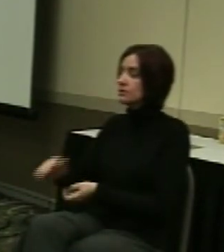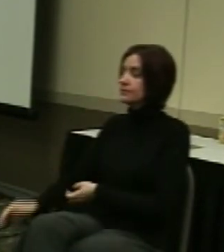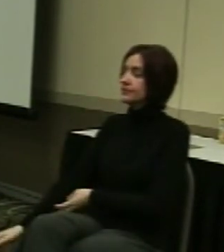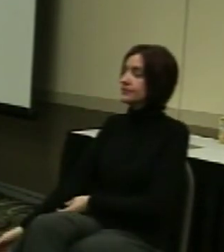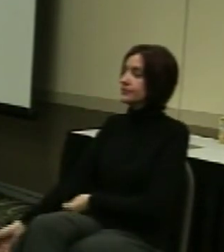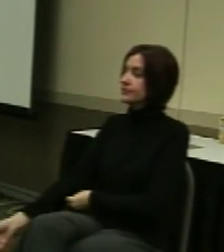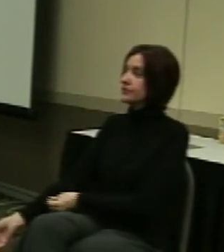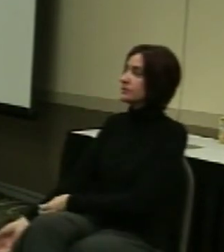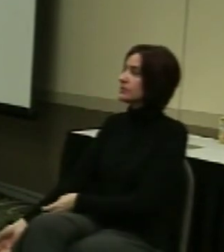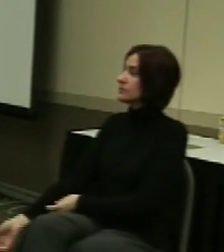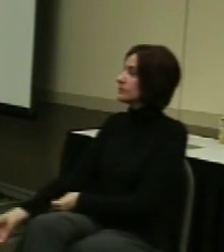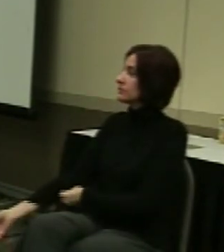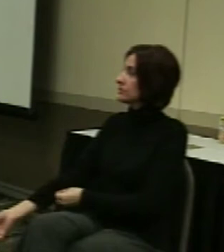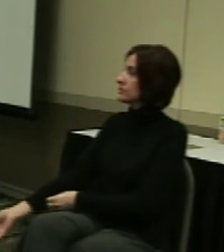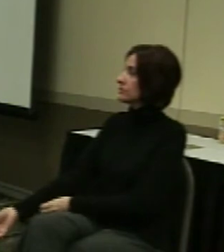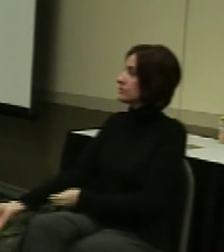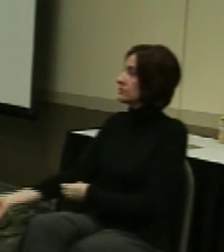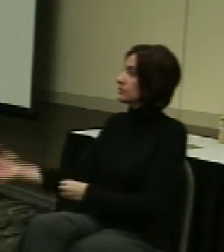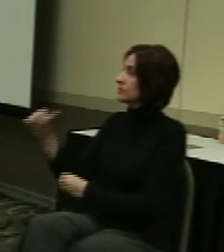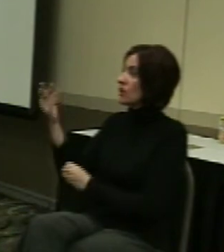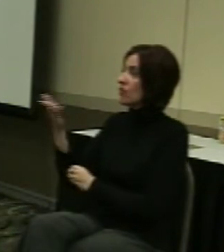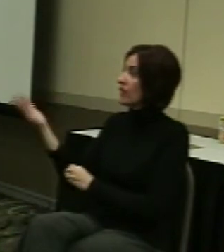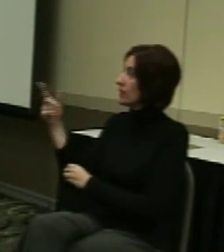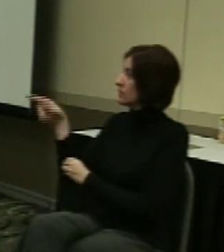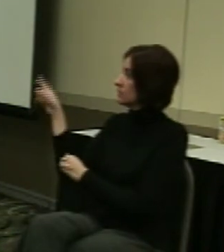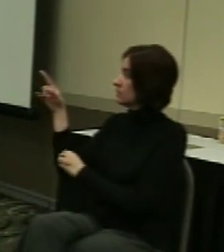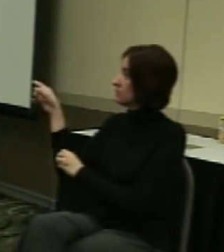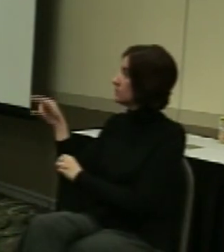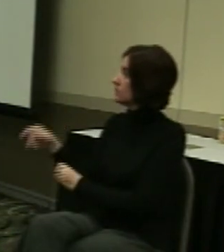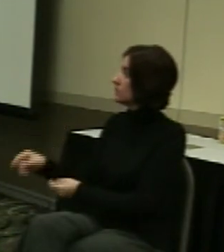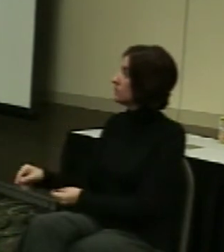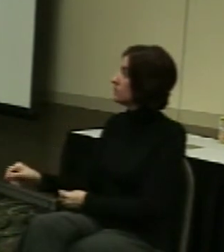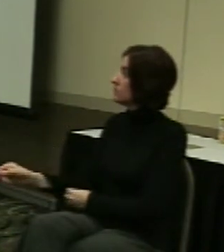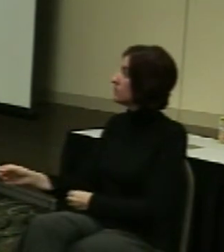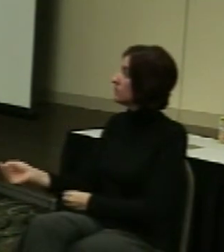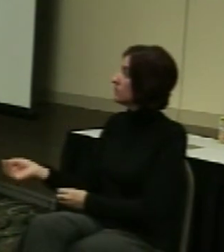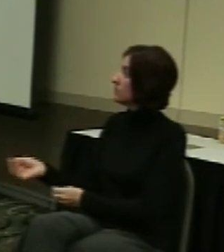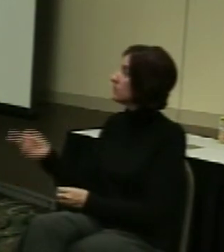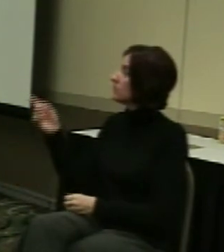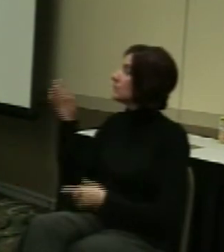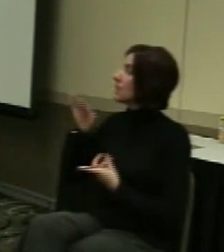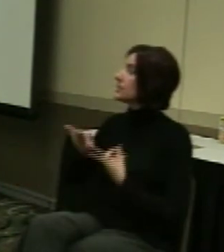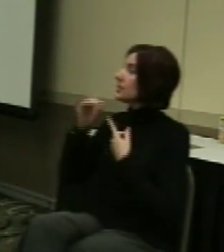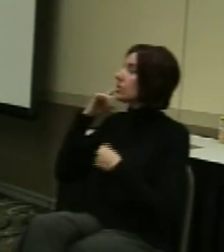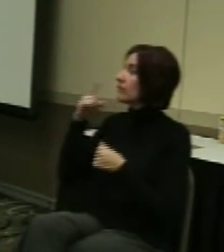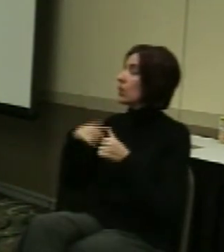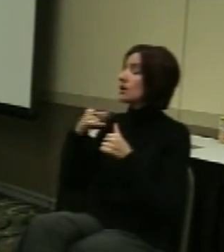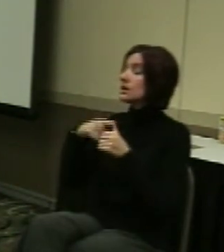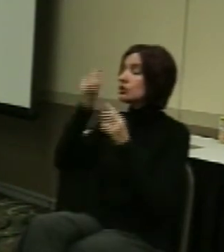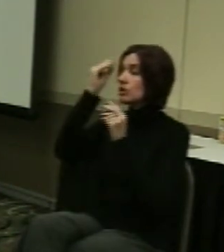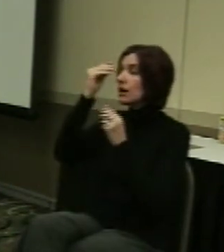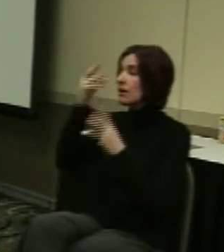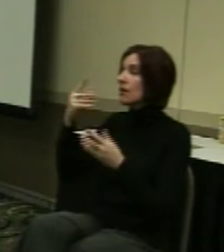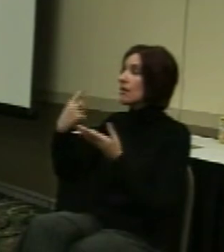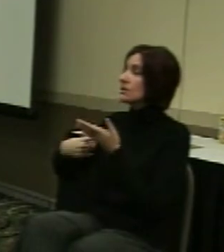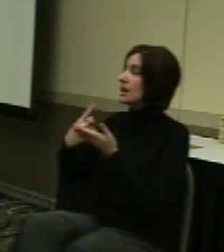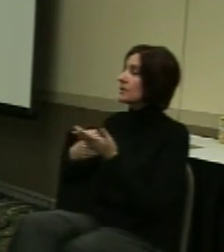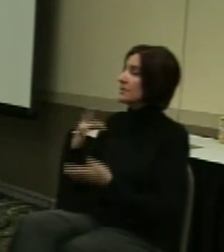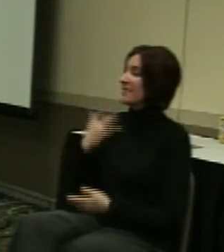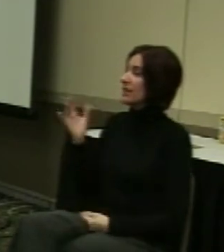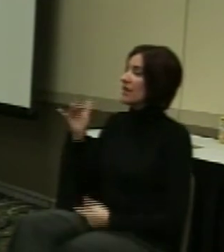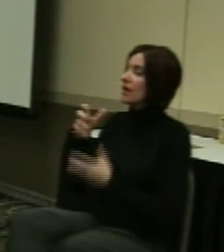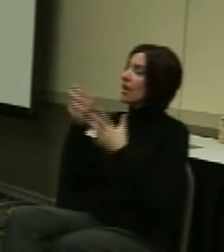Other things you wrote down real quick? Yes. Especially for the initial data, sometimes you just can like a bunch of